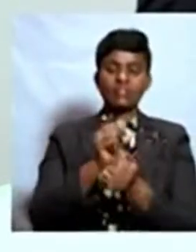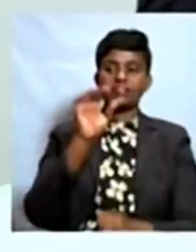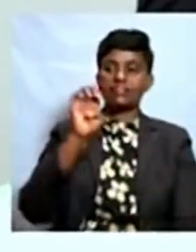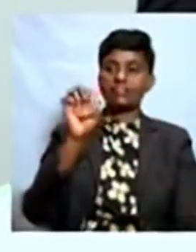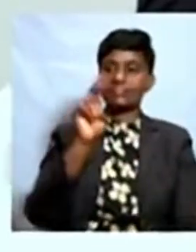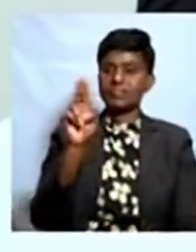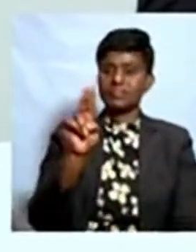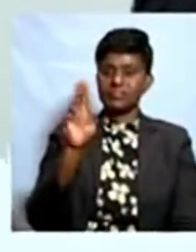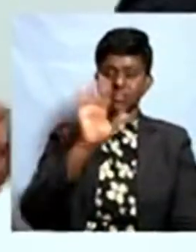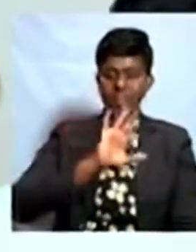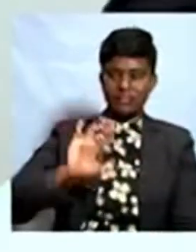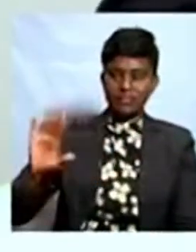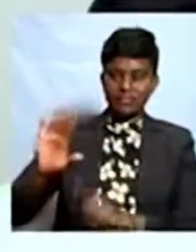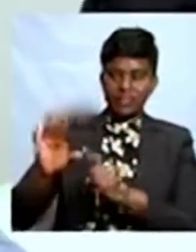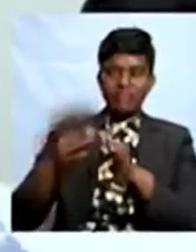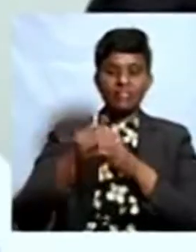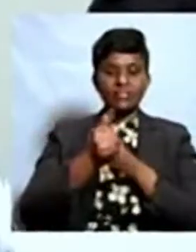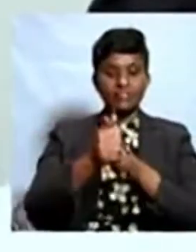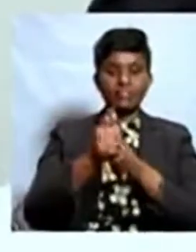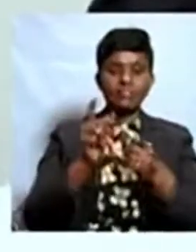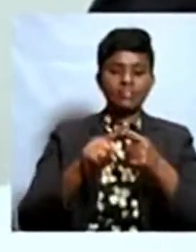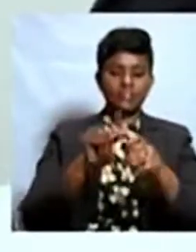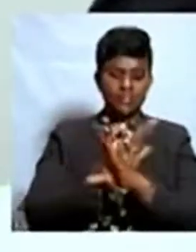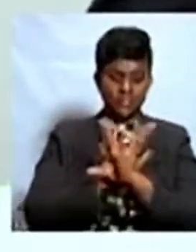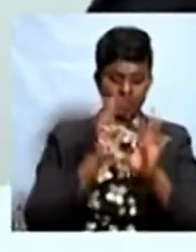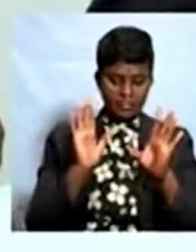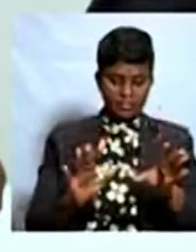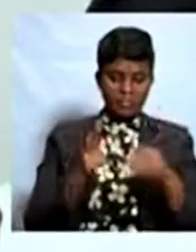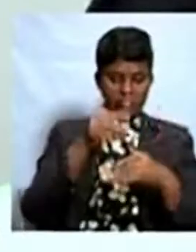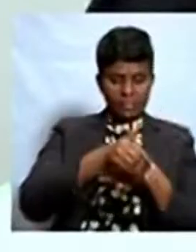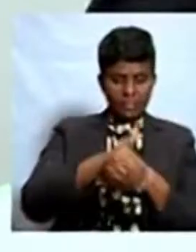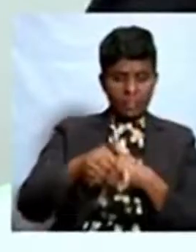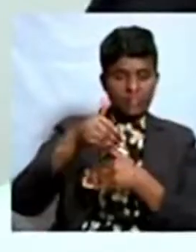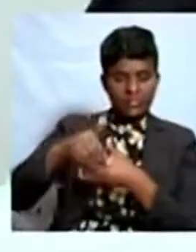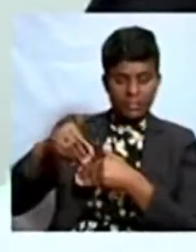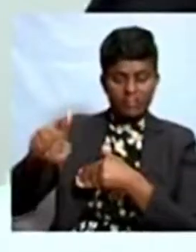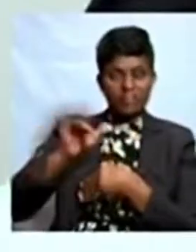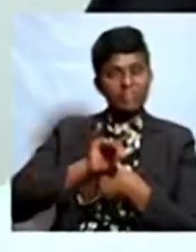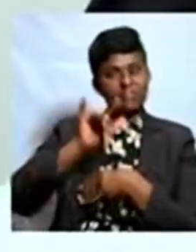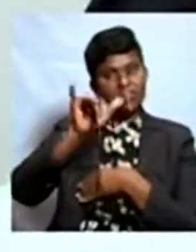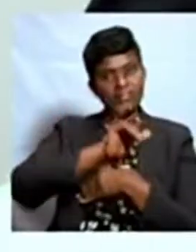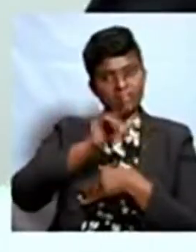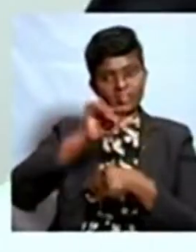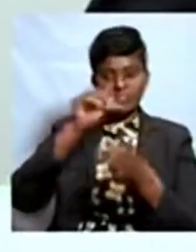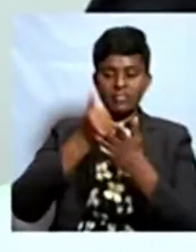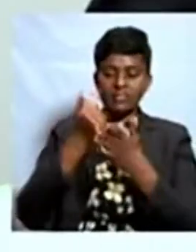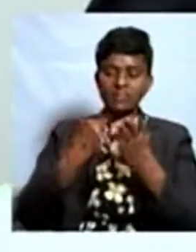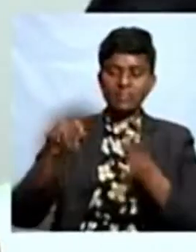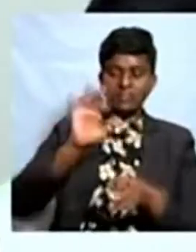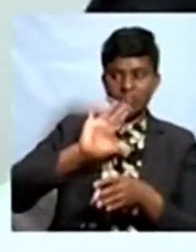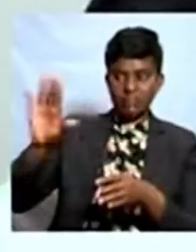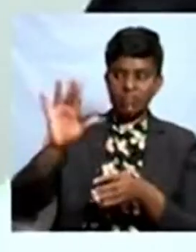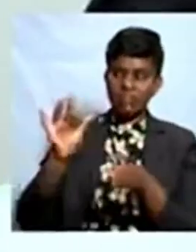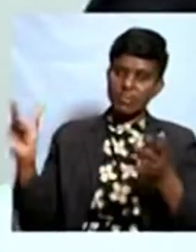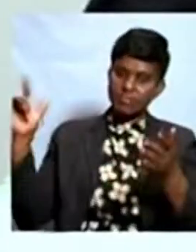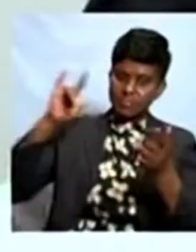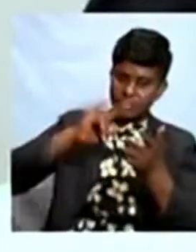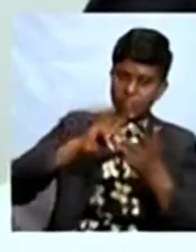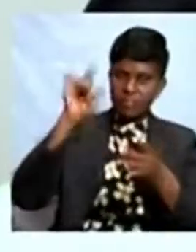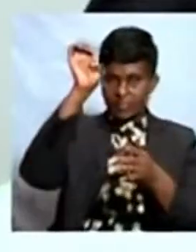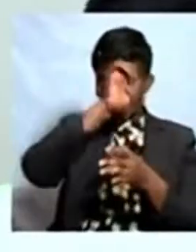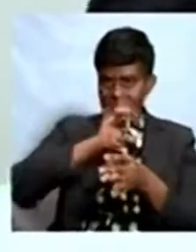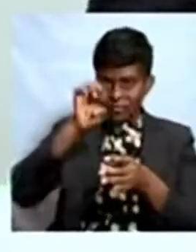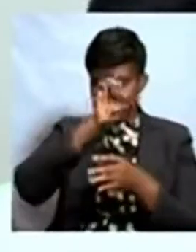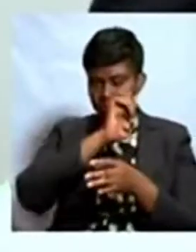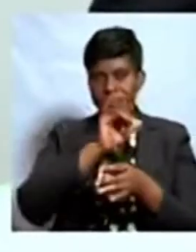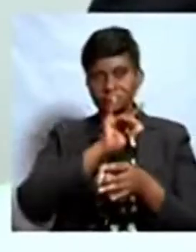list, leading to Zambian registered aircrafts being banned from entering the European